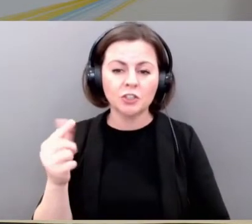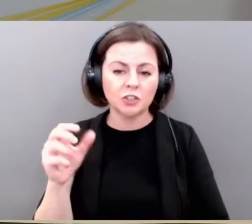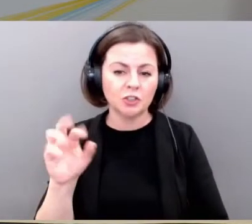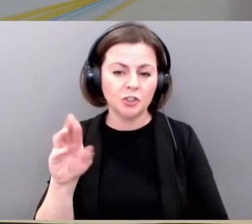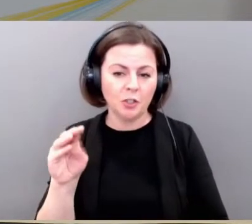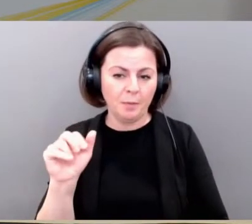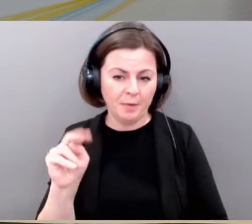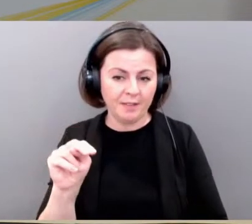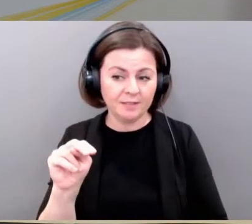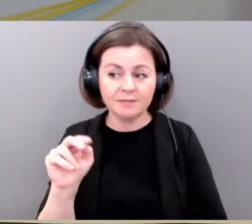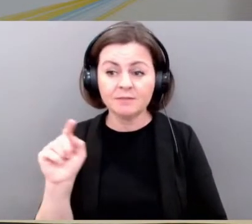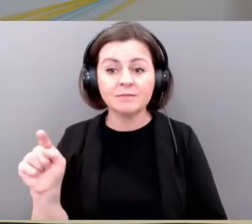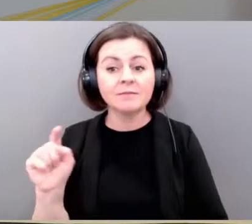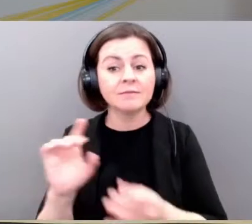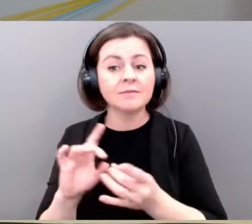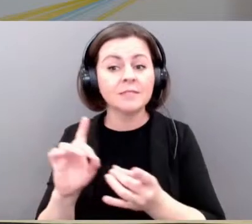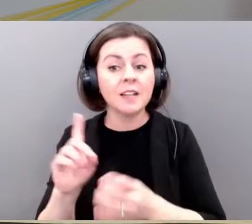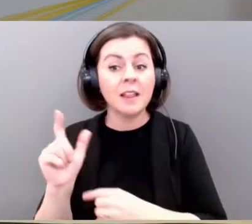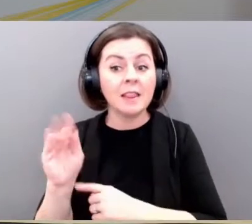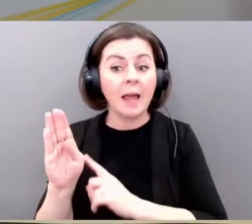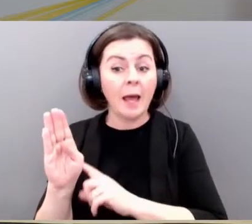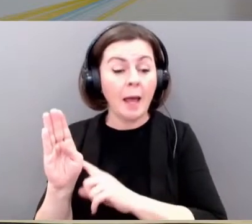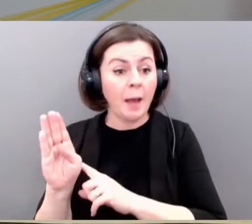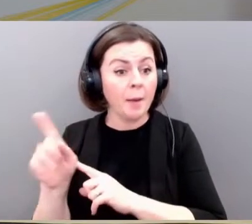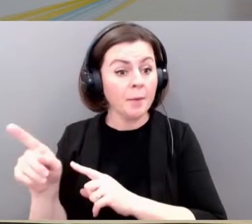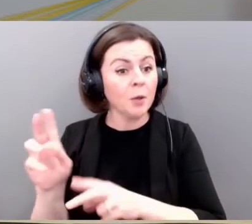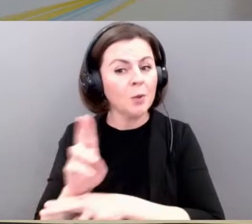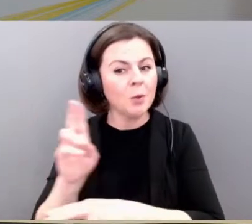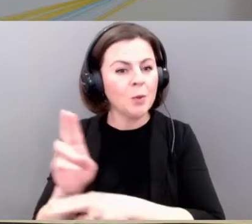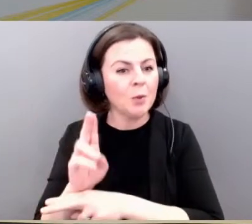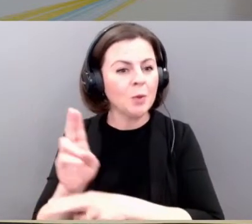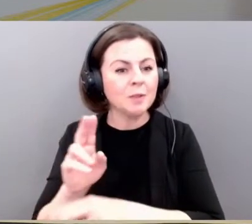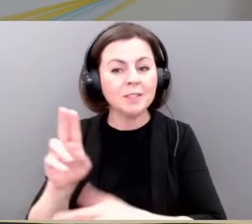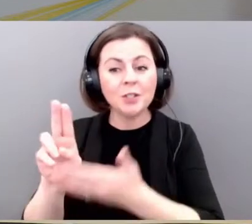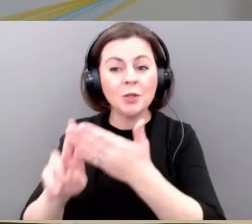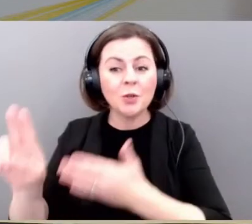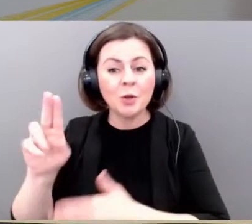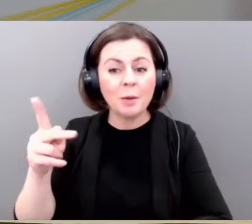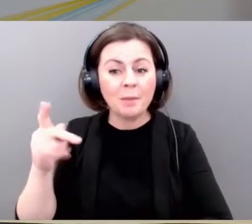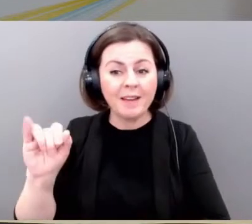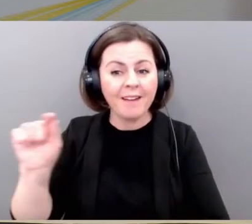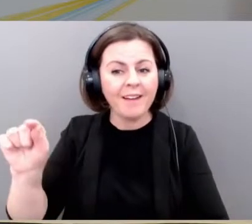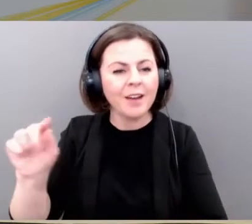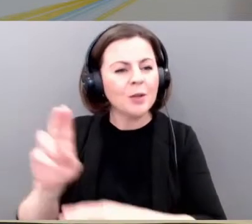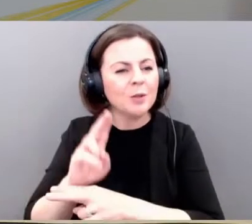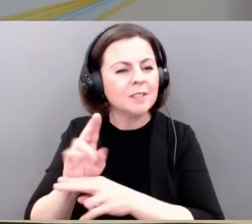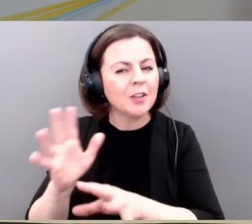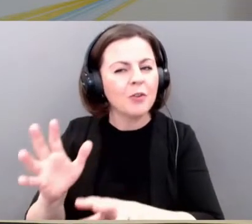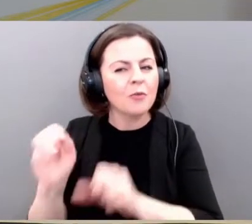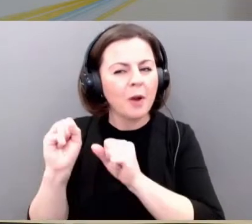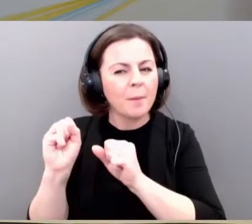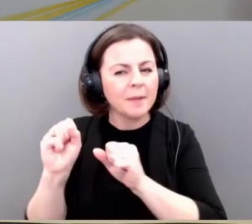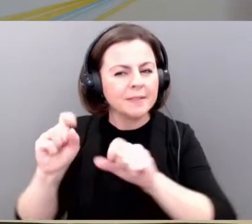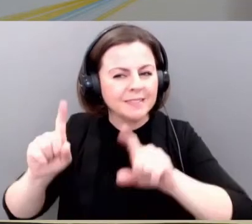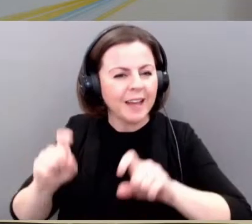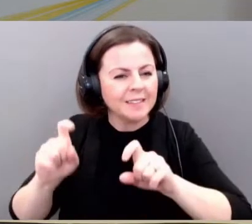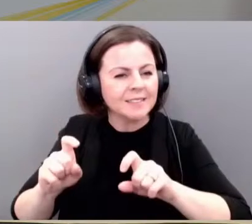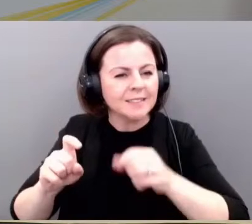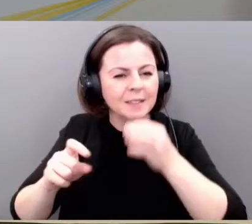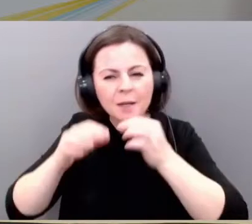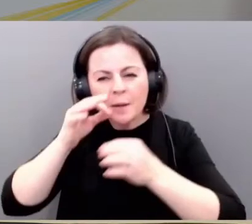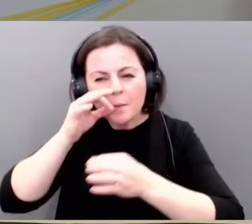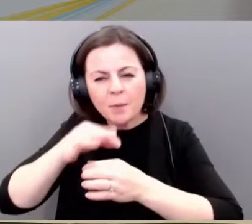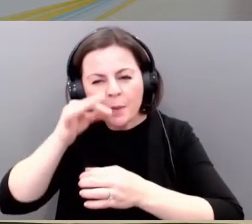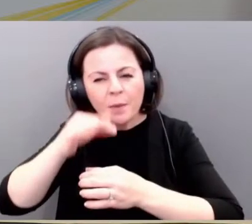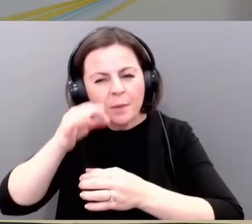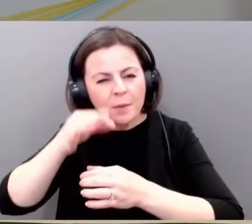rapid testing was actually being used at UPEI in the clinic that we saw there yesterday. I'm just wondering when the province started